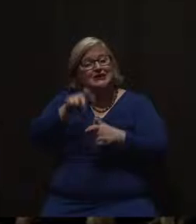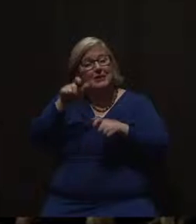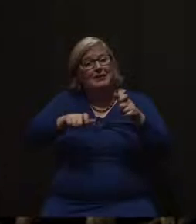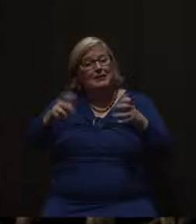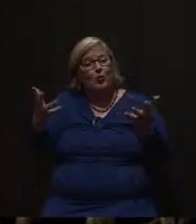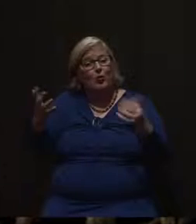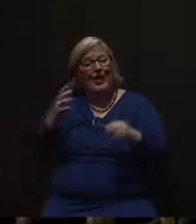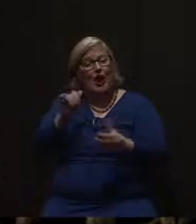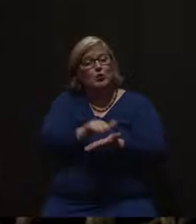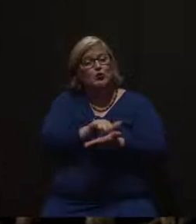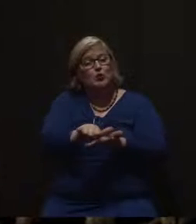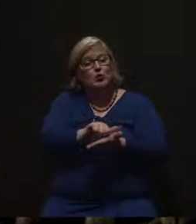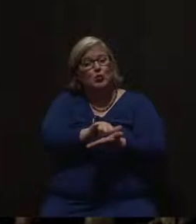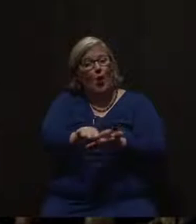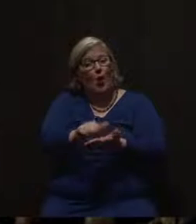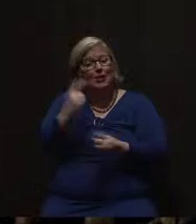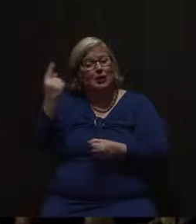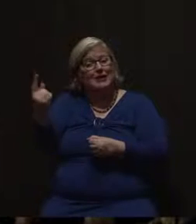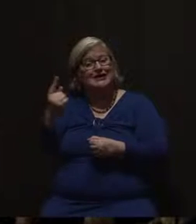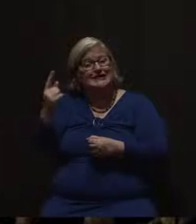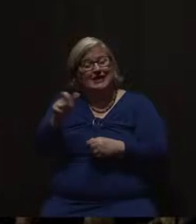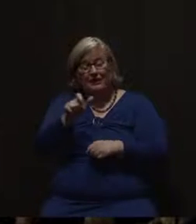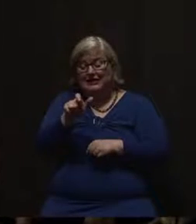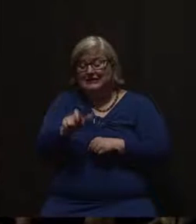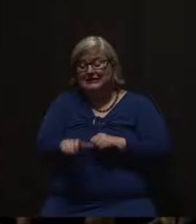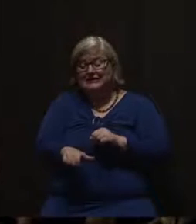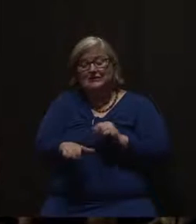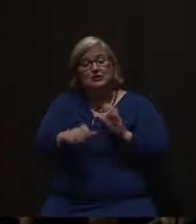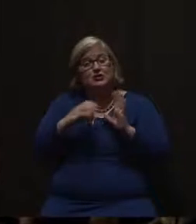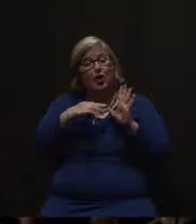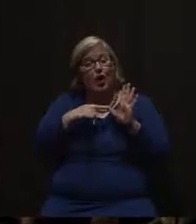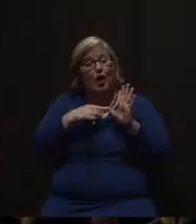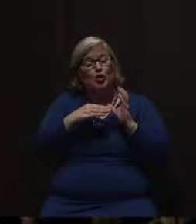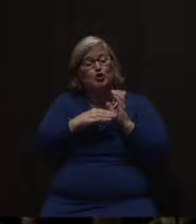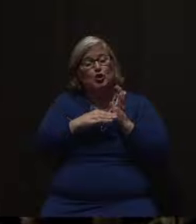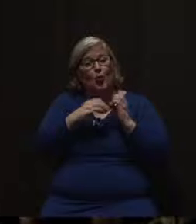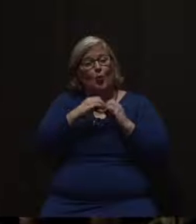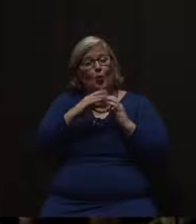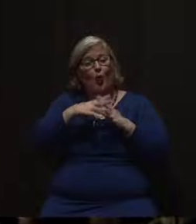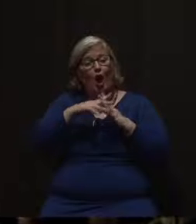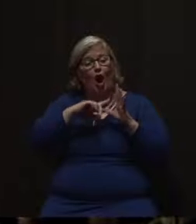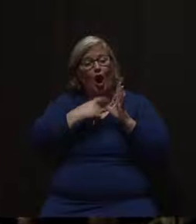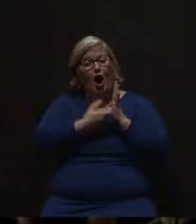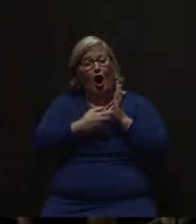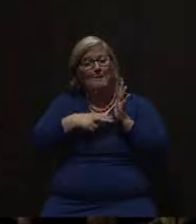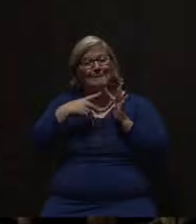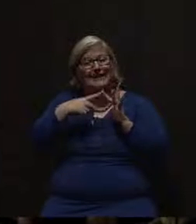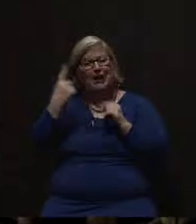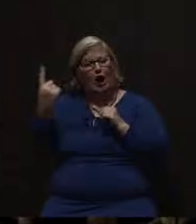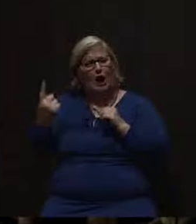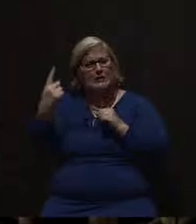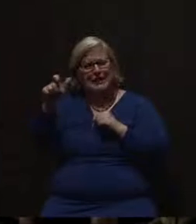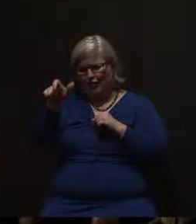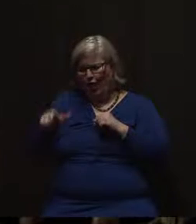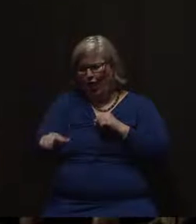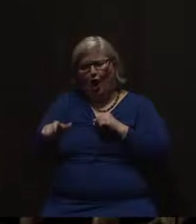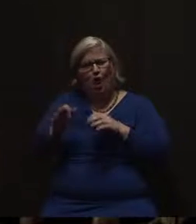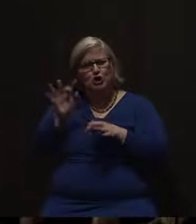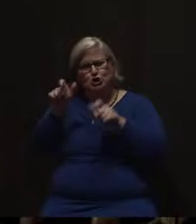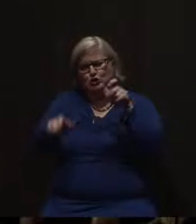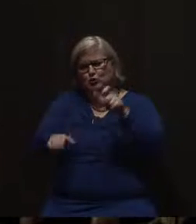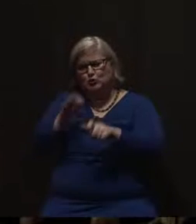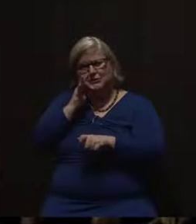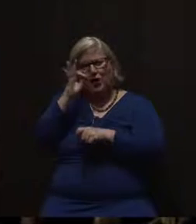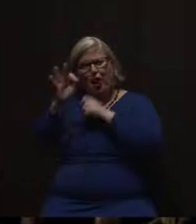York. She belongs to the Citizen Potawatomi. And at the beginning of each class, she gives her students a questionnaire asking